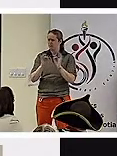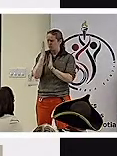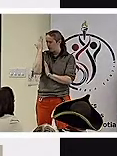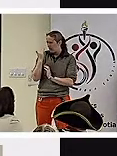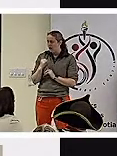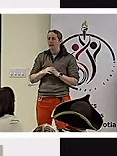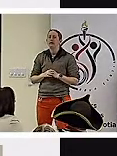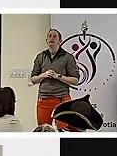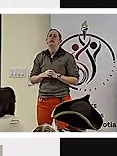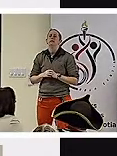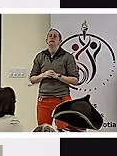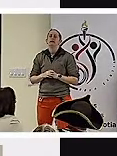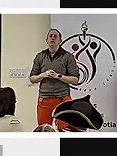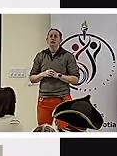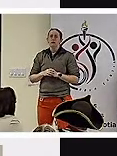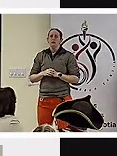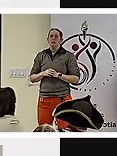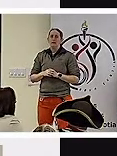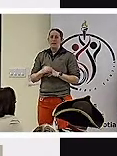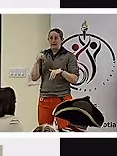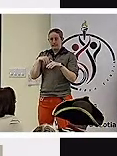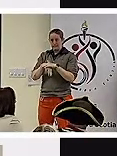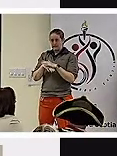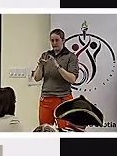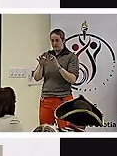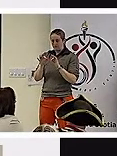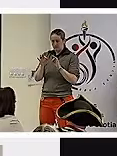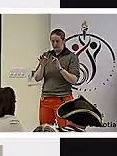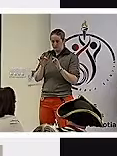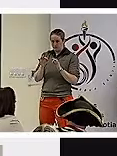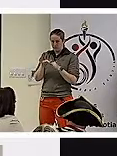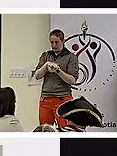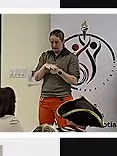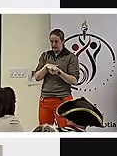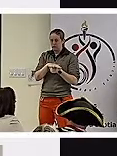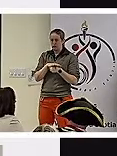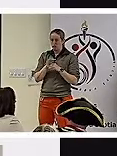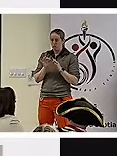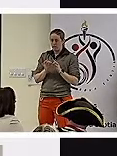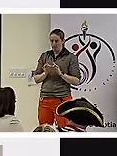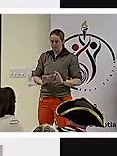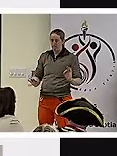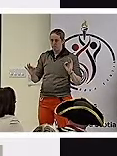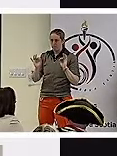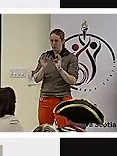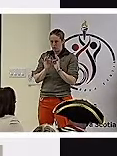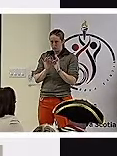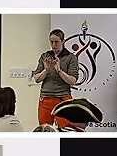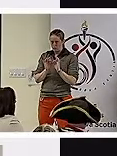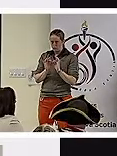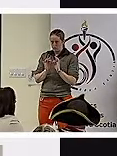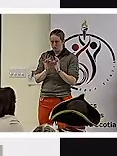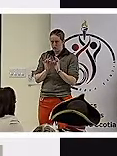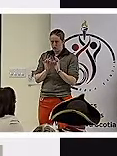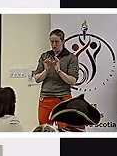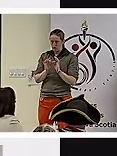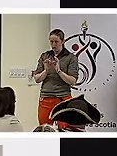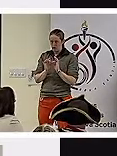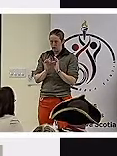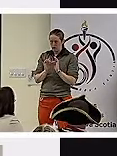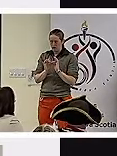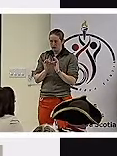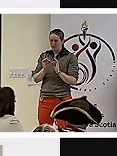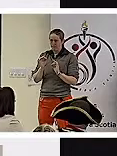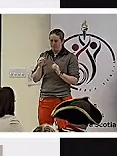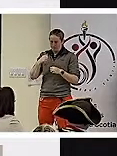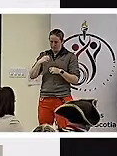Accessible places are important to feel us, make us feel